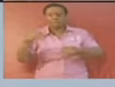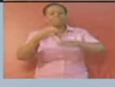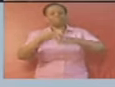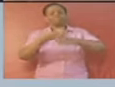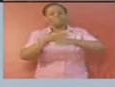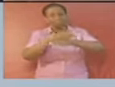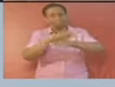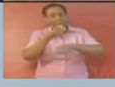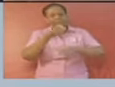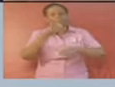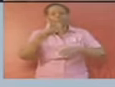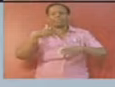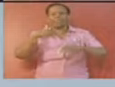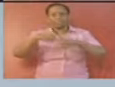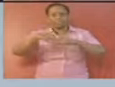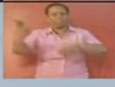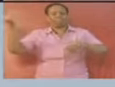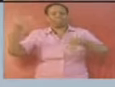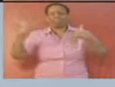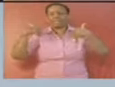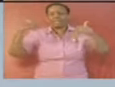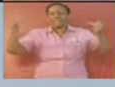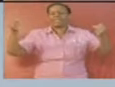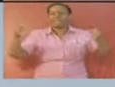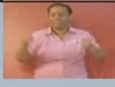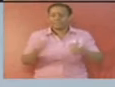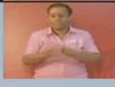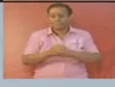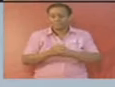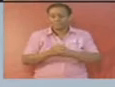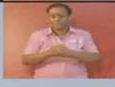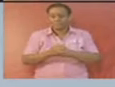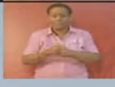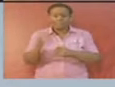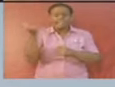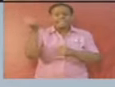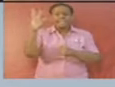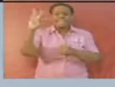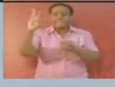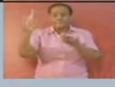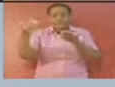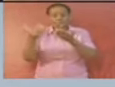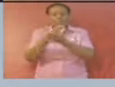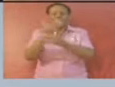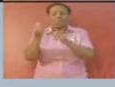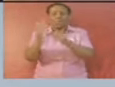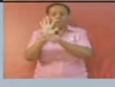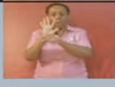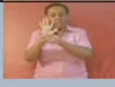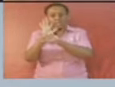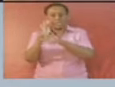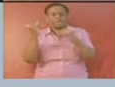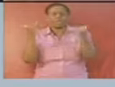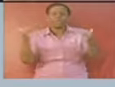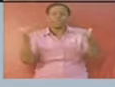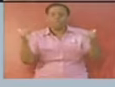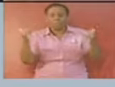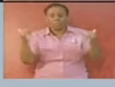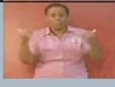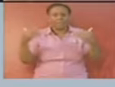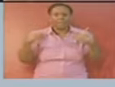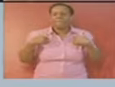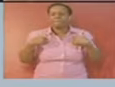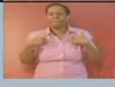Within the last 24 hours, new positive cases 16. Total active cases now stand at 758,